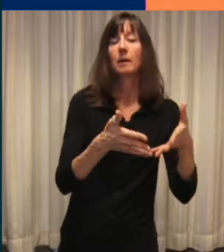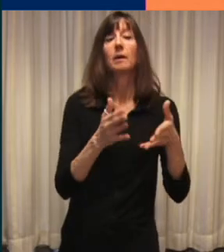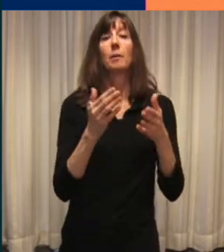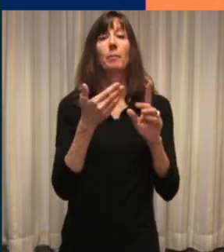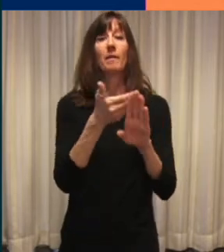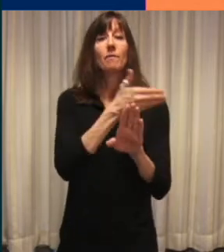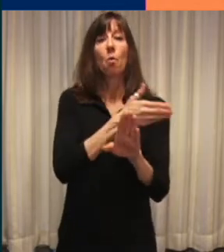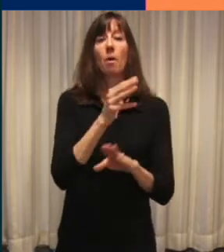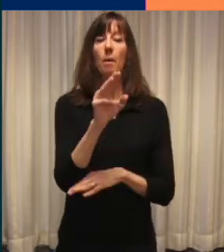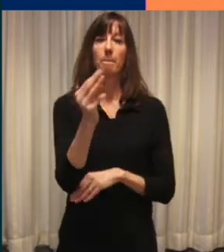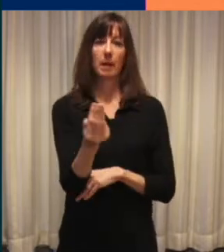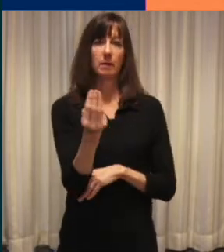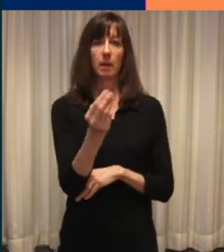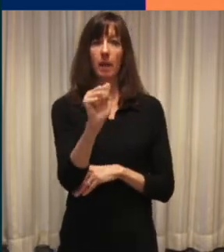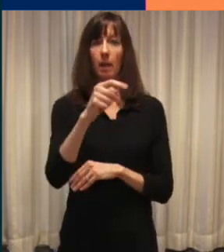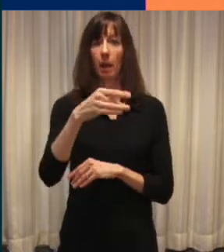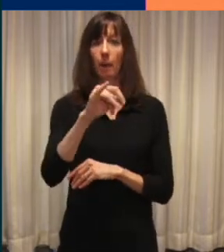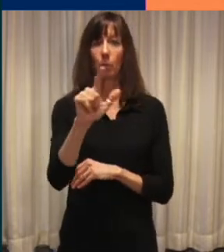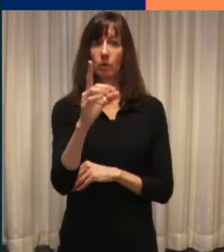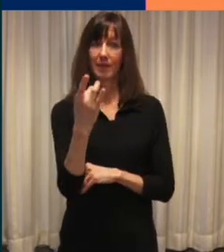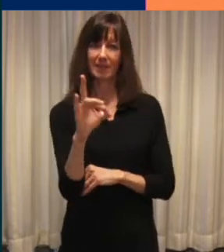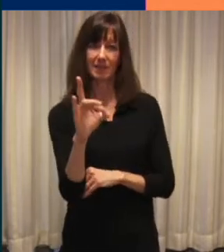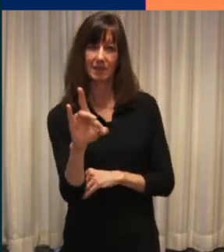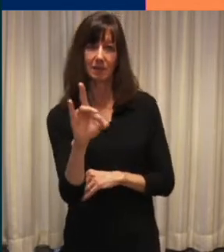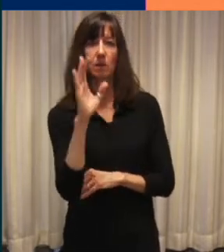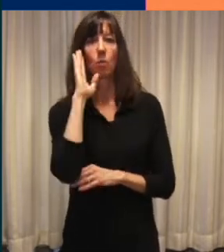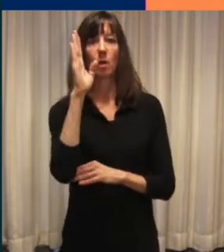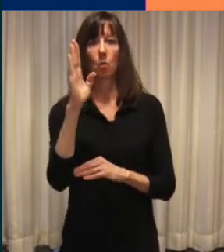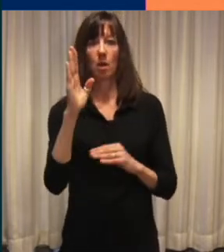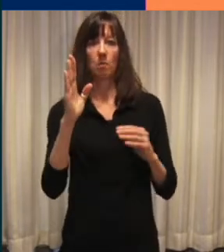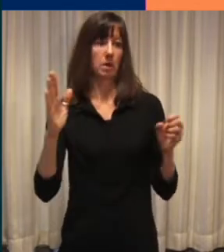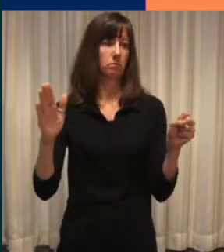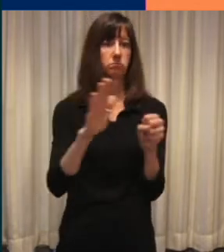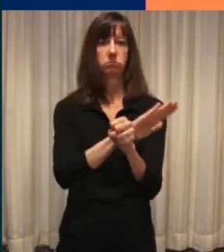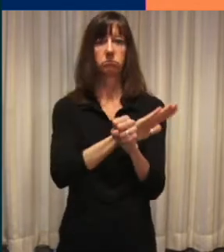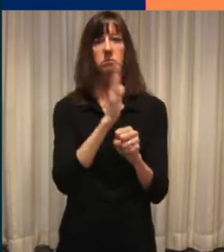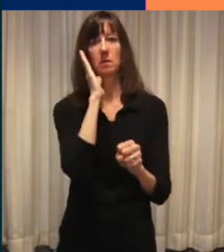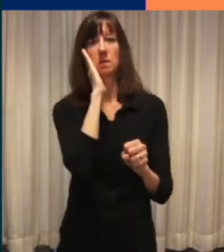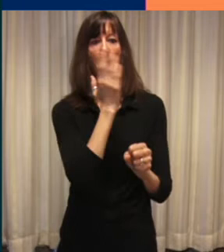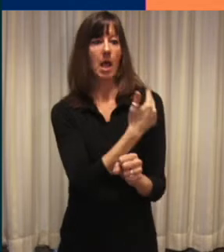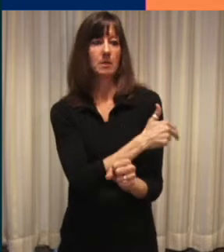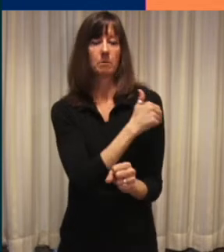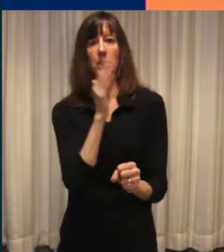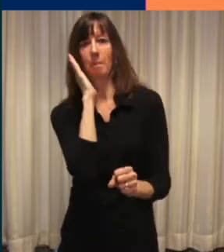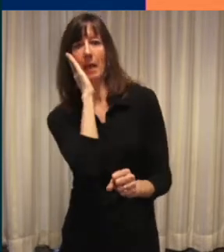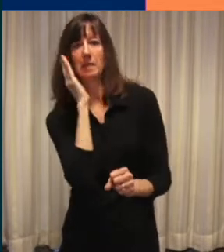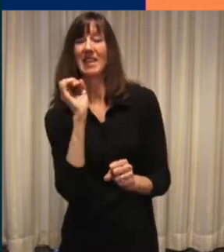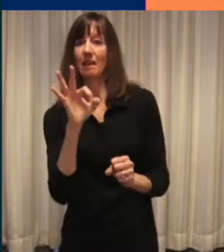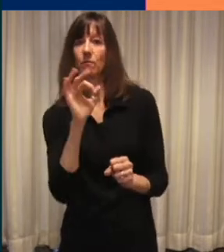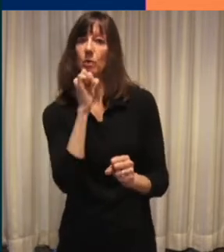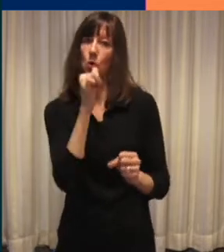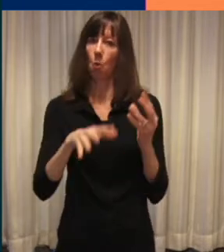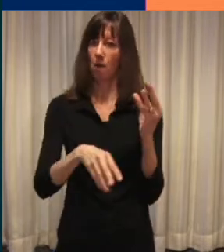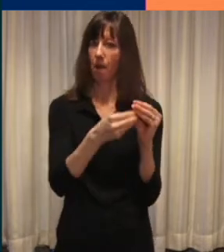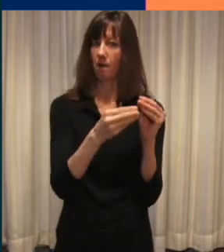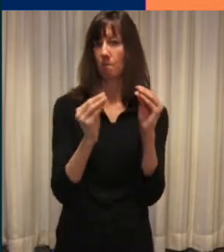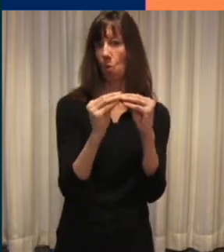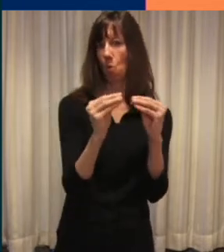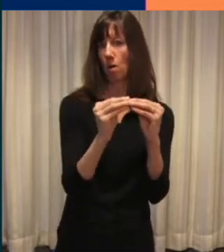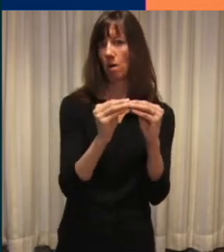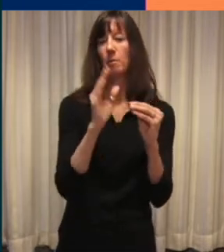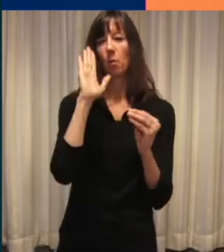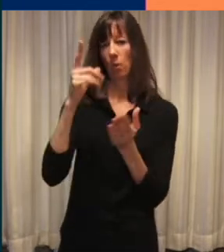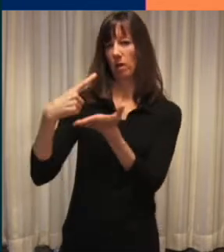hit the threshold for hospital beds if we don't add more. And we'll talk in a second about what we're doing to add more. But at that current